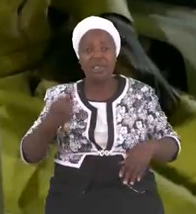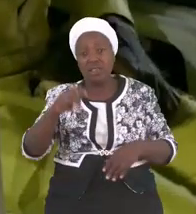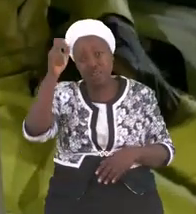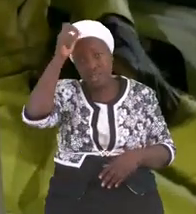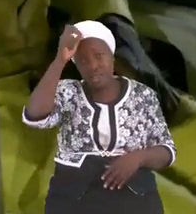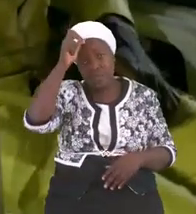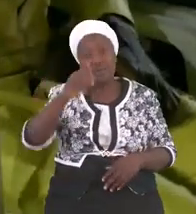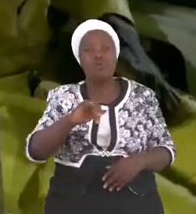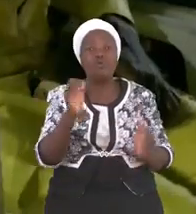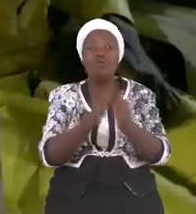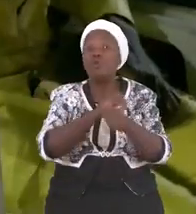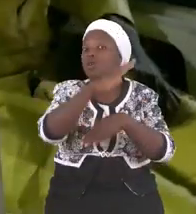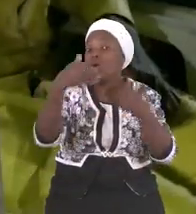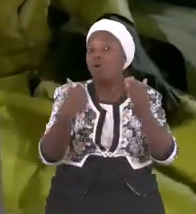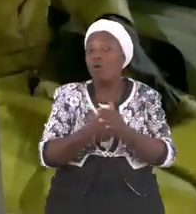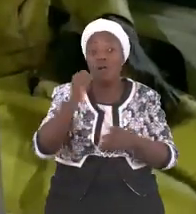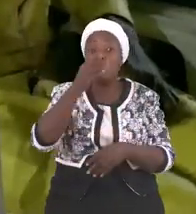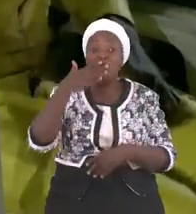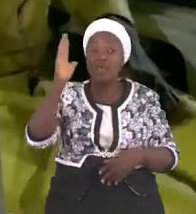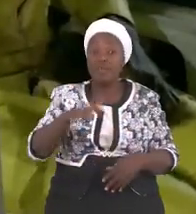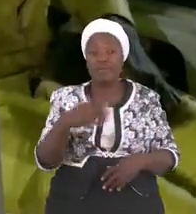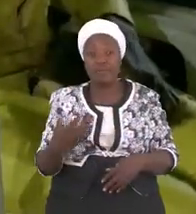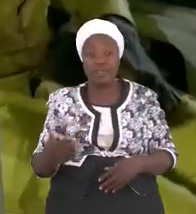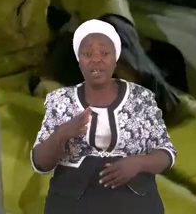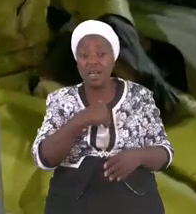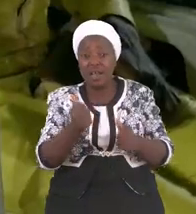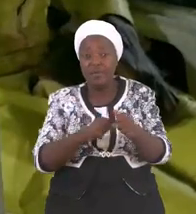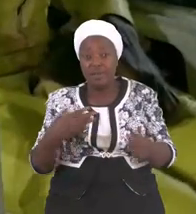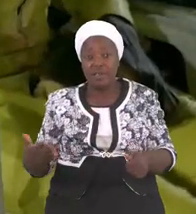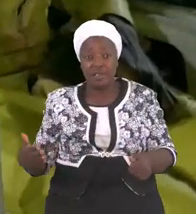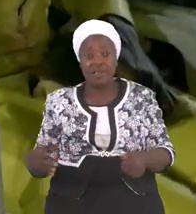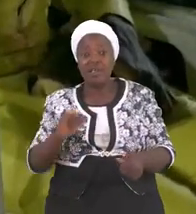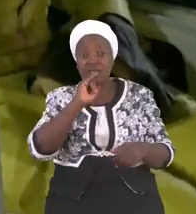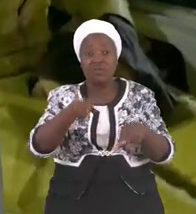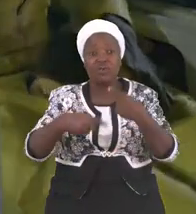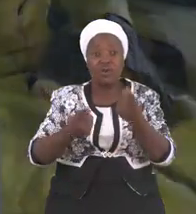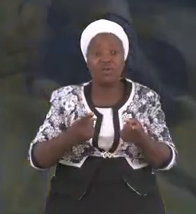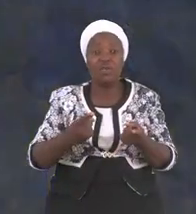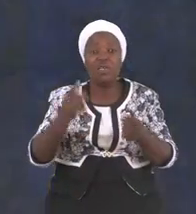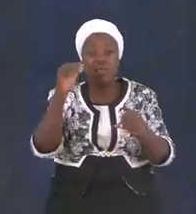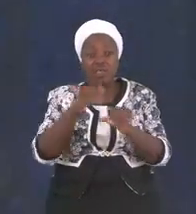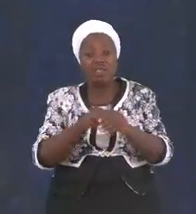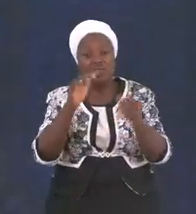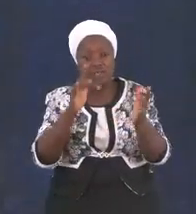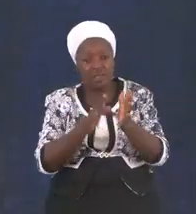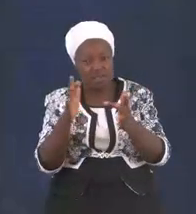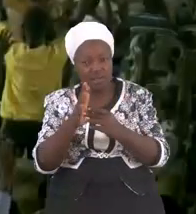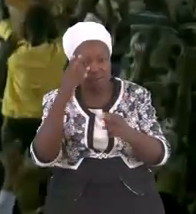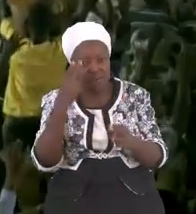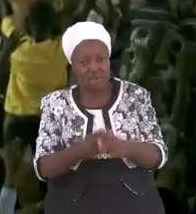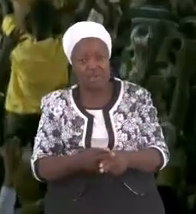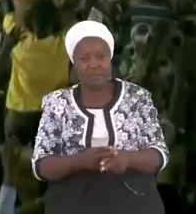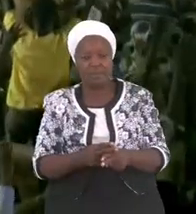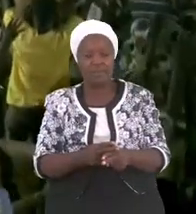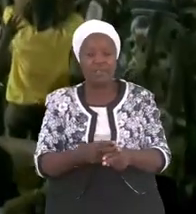with all his evil things, everything is gone in Jesus' name. Look